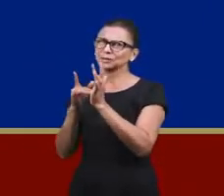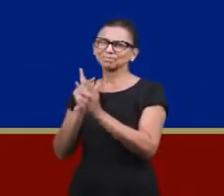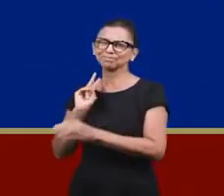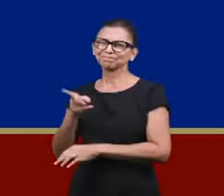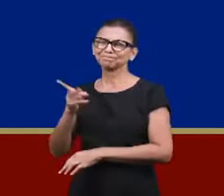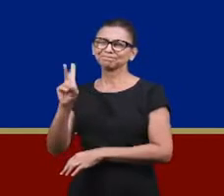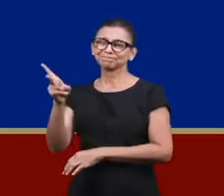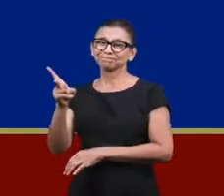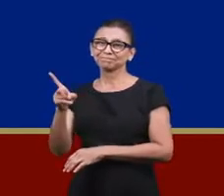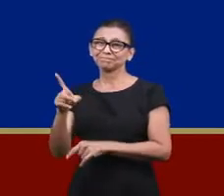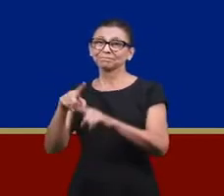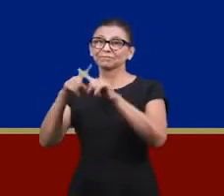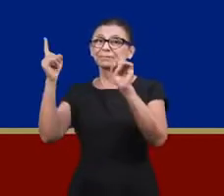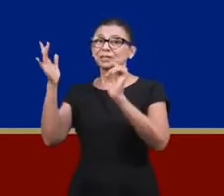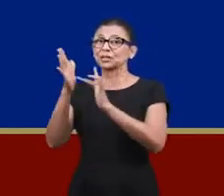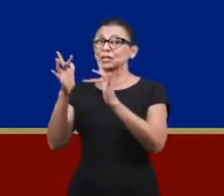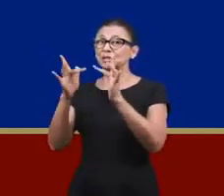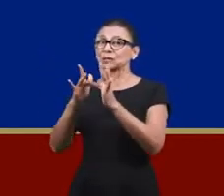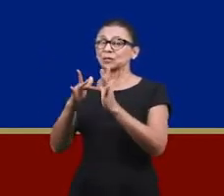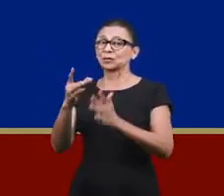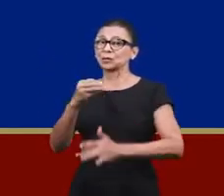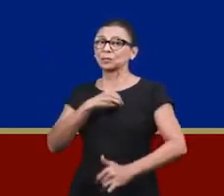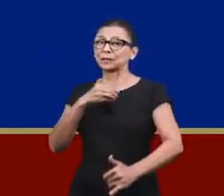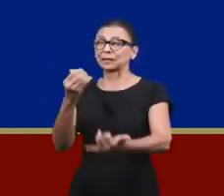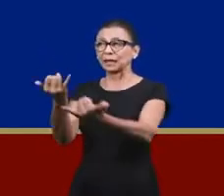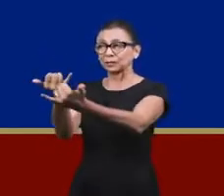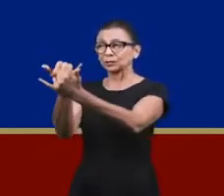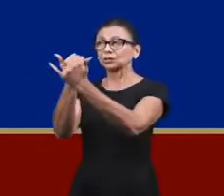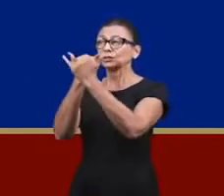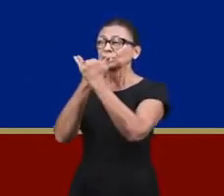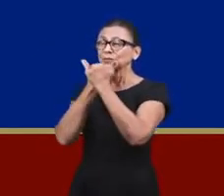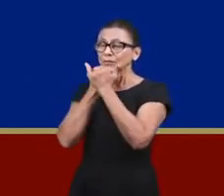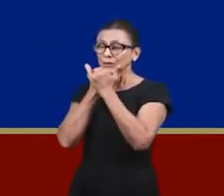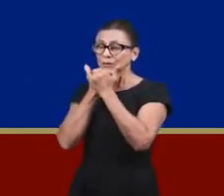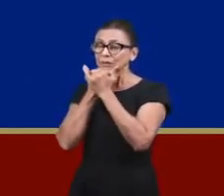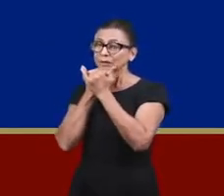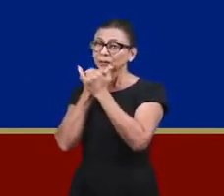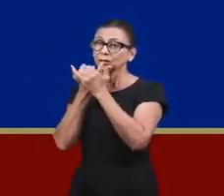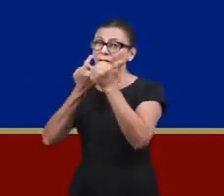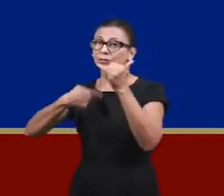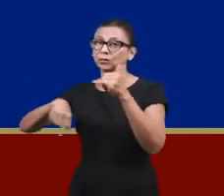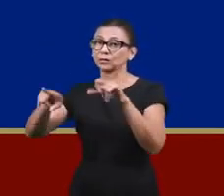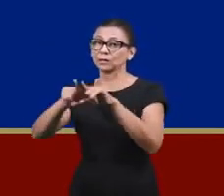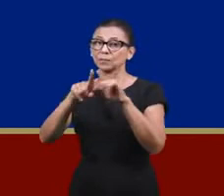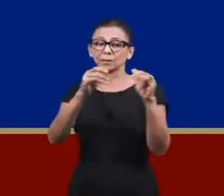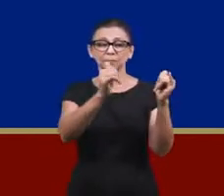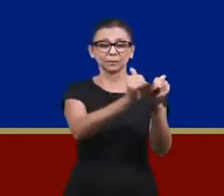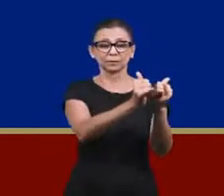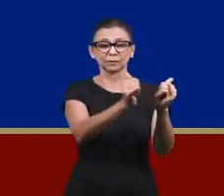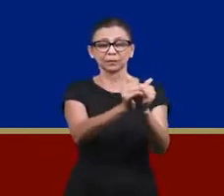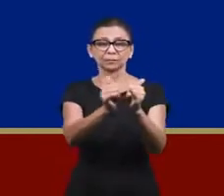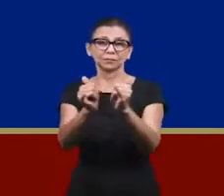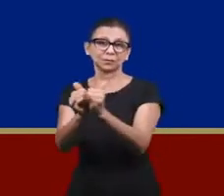Jesus. He forgives our debts, as we should forgive our brethren.